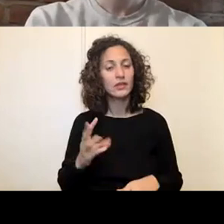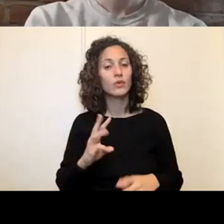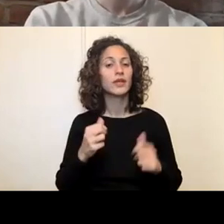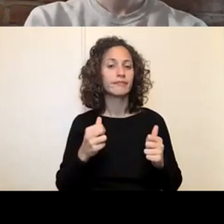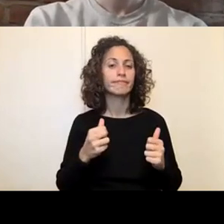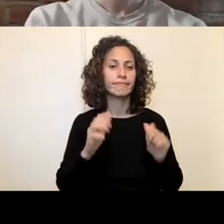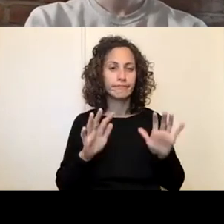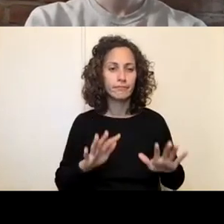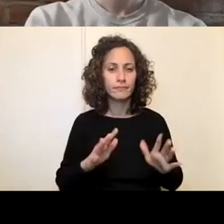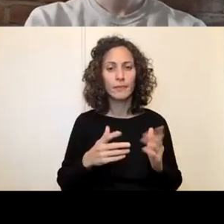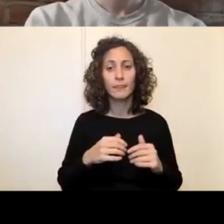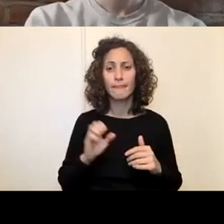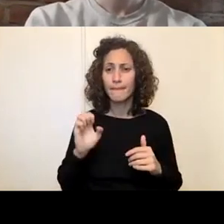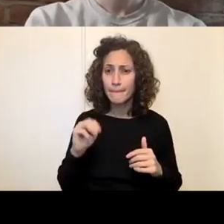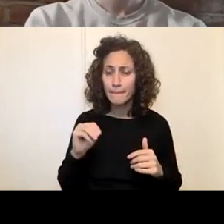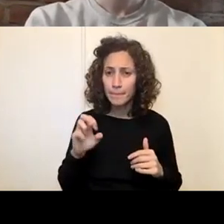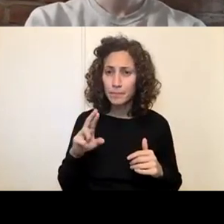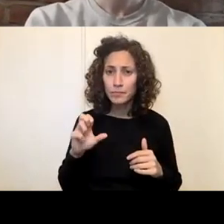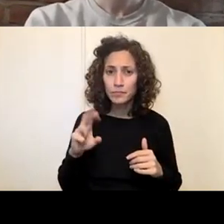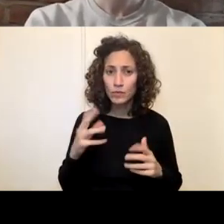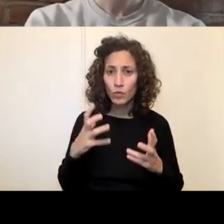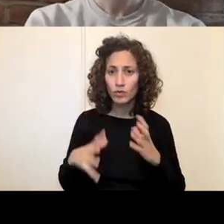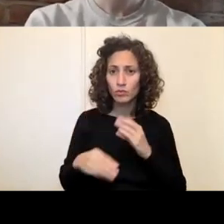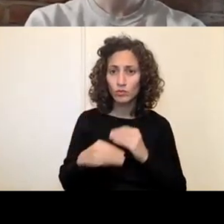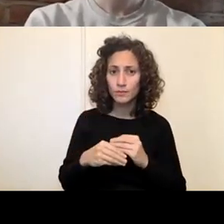Awesome. Emerson, do you want to answer this?